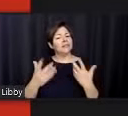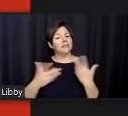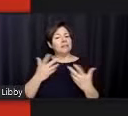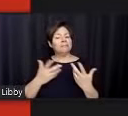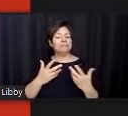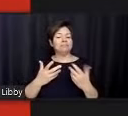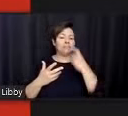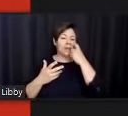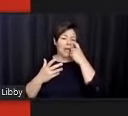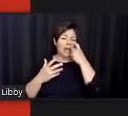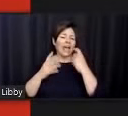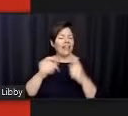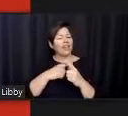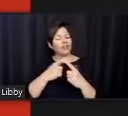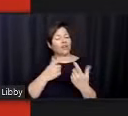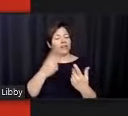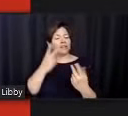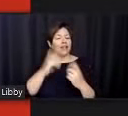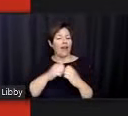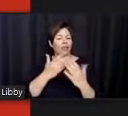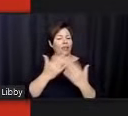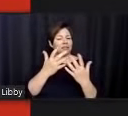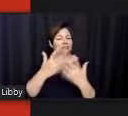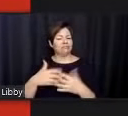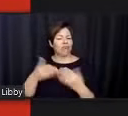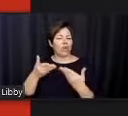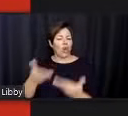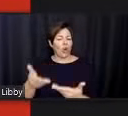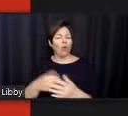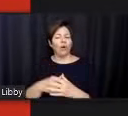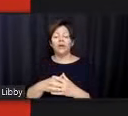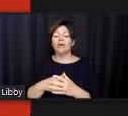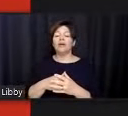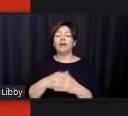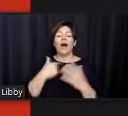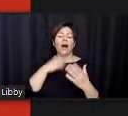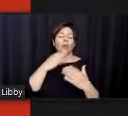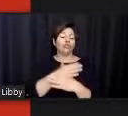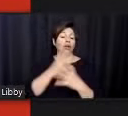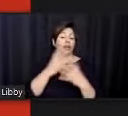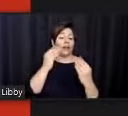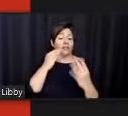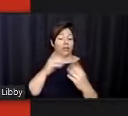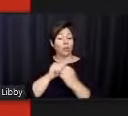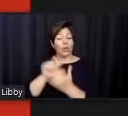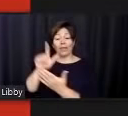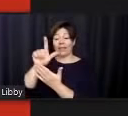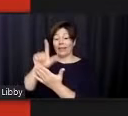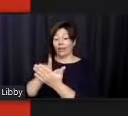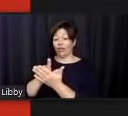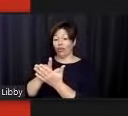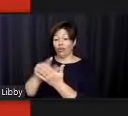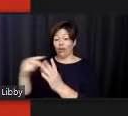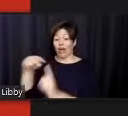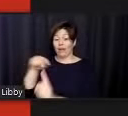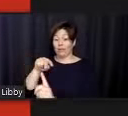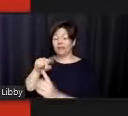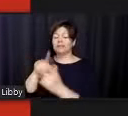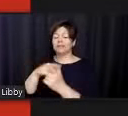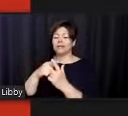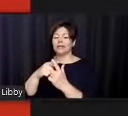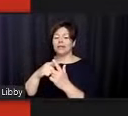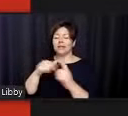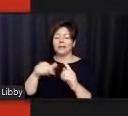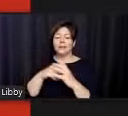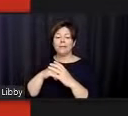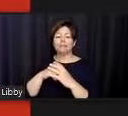as we're monitoring how this is playing out and what we're doing. So I'm going to share a lot of information relating to the legal aspects and pay attention to this. But